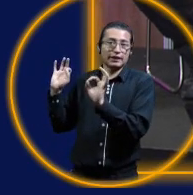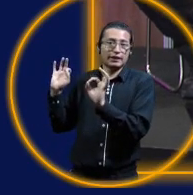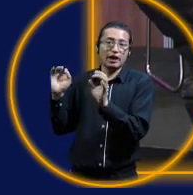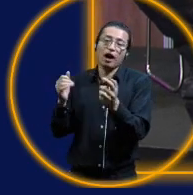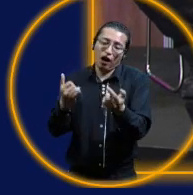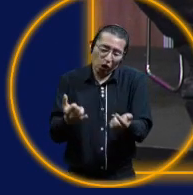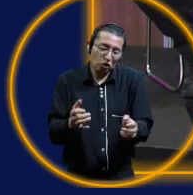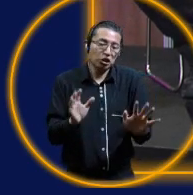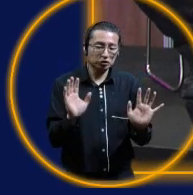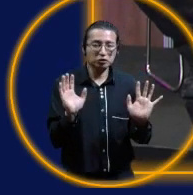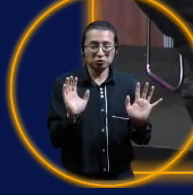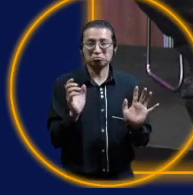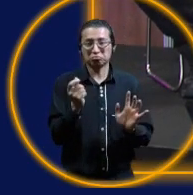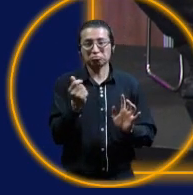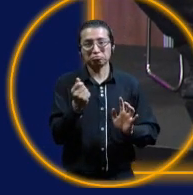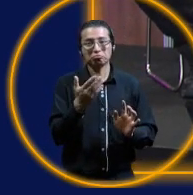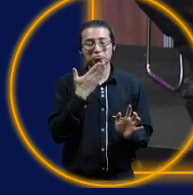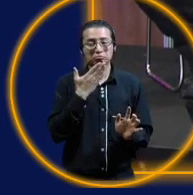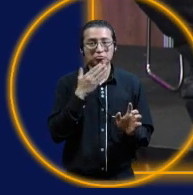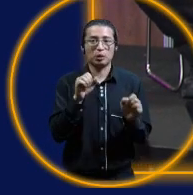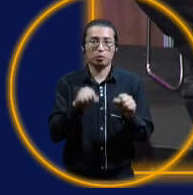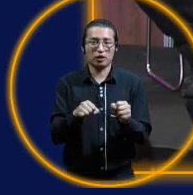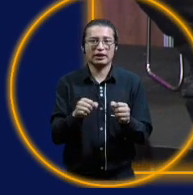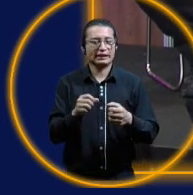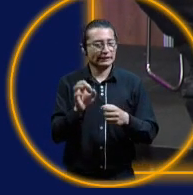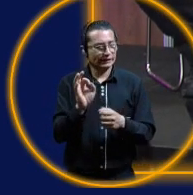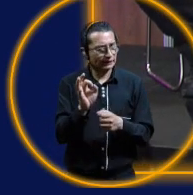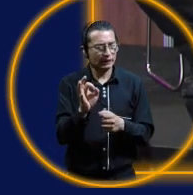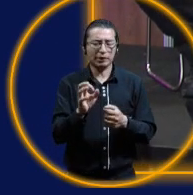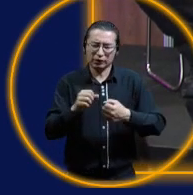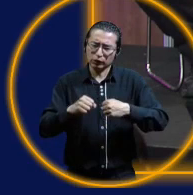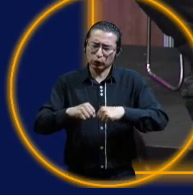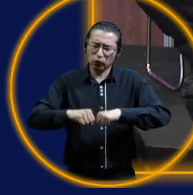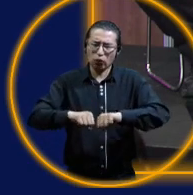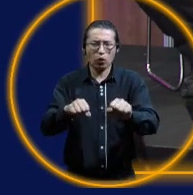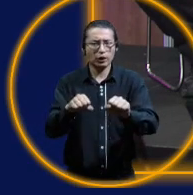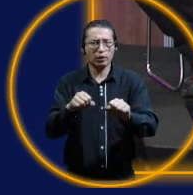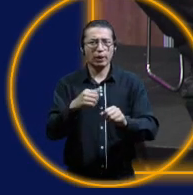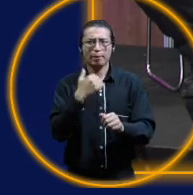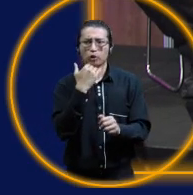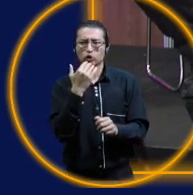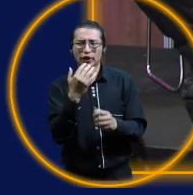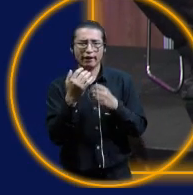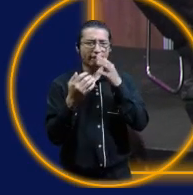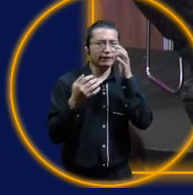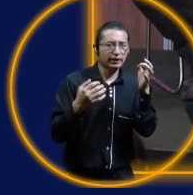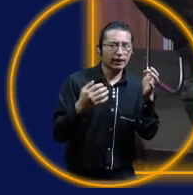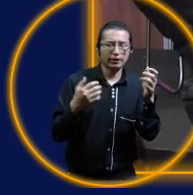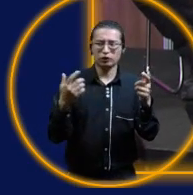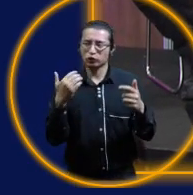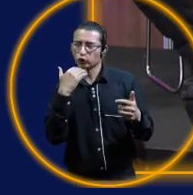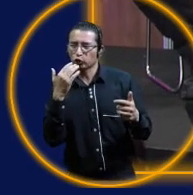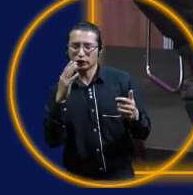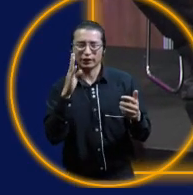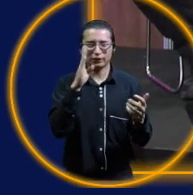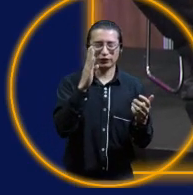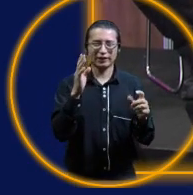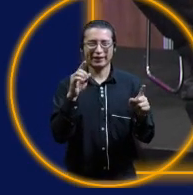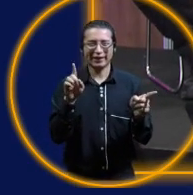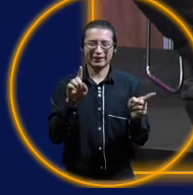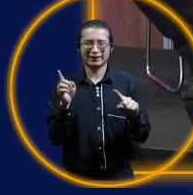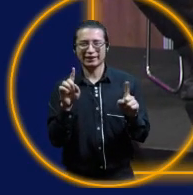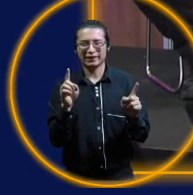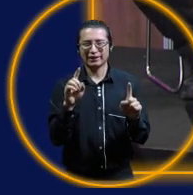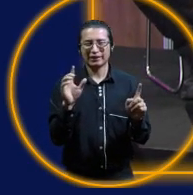There's a lot of potential, but I don't know what is real and what is like a facade. Right, and